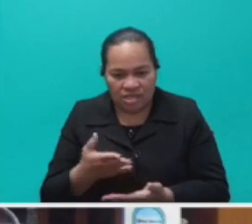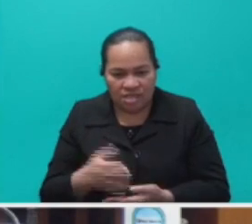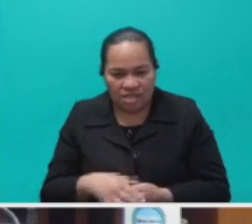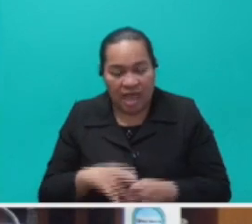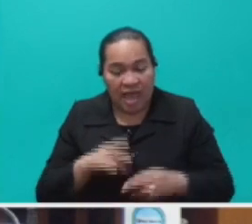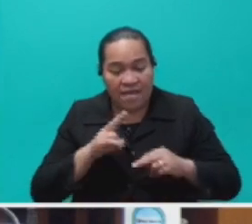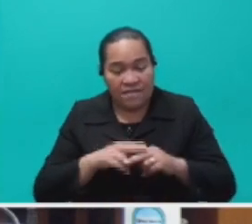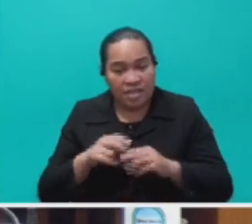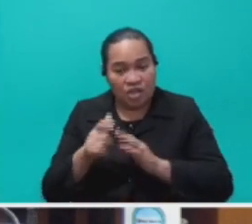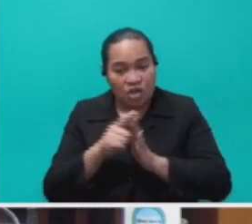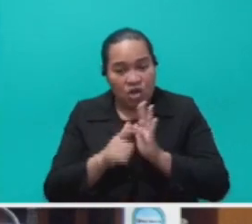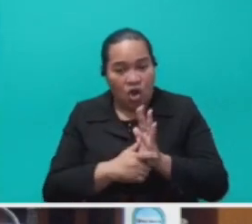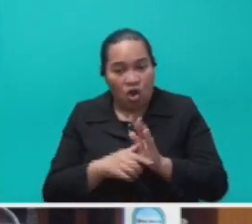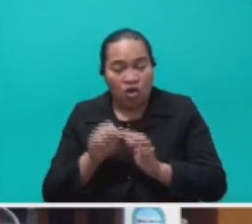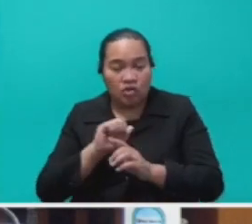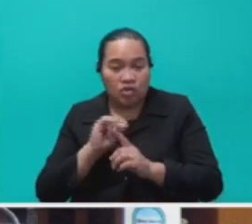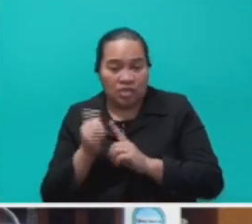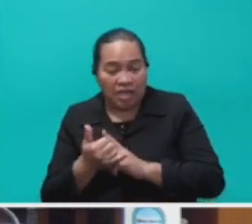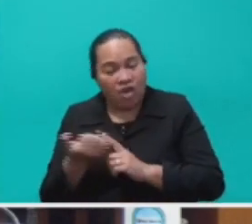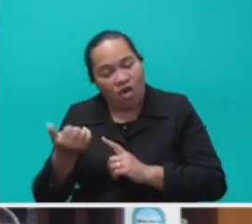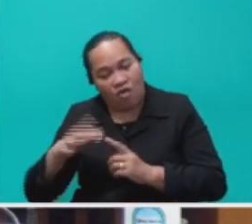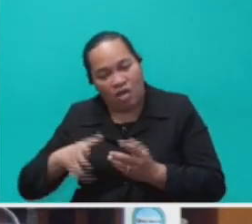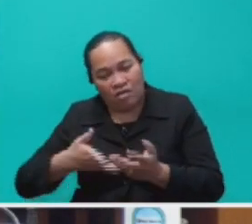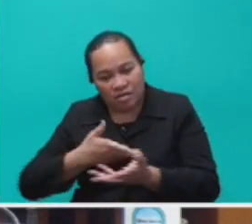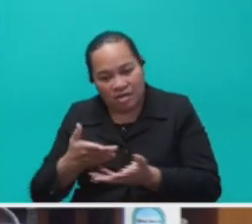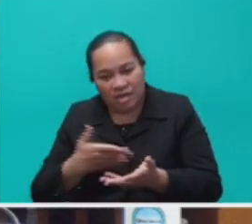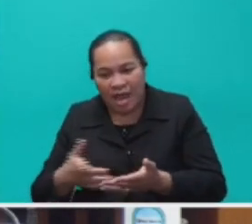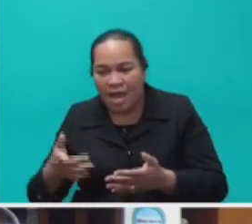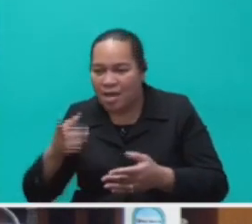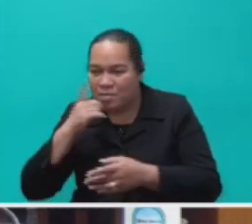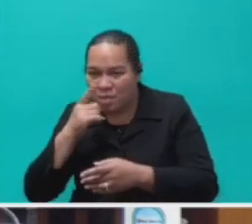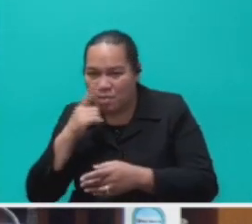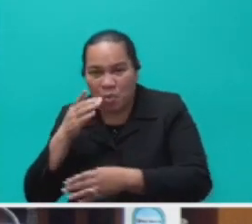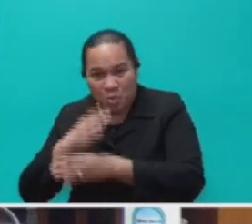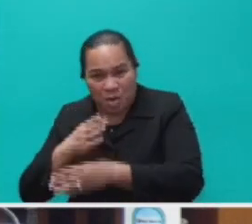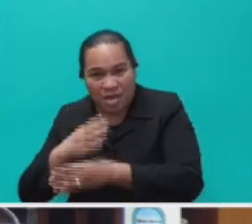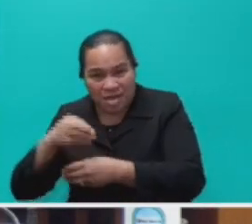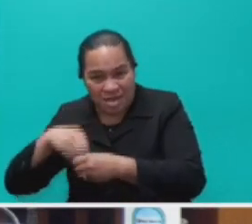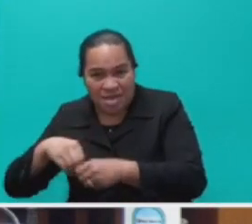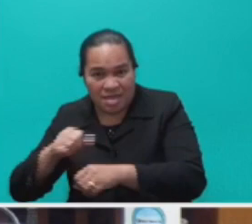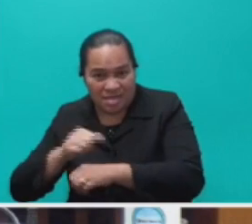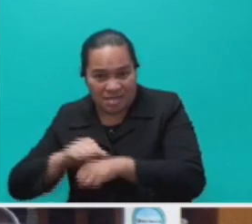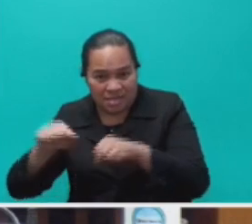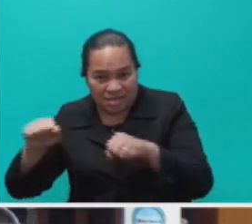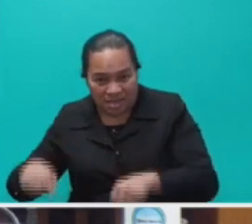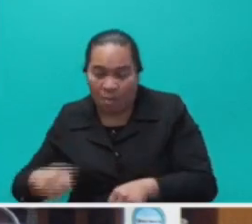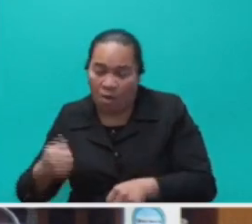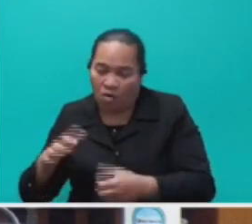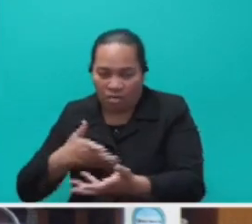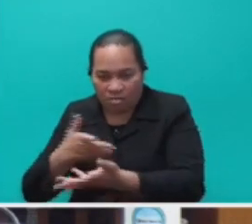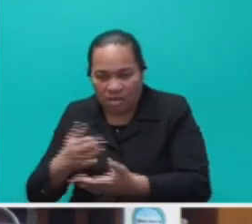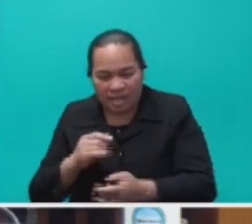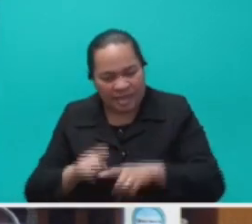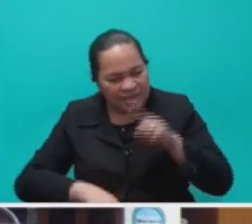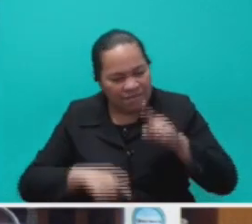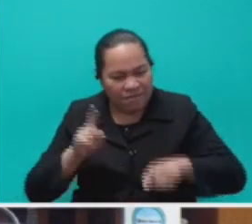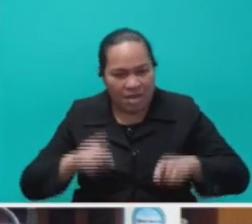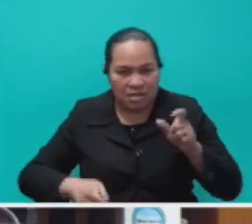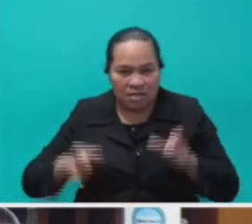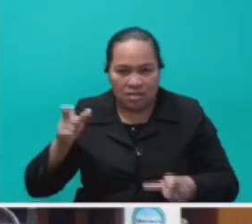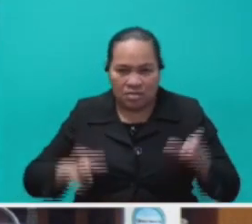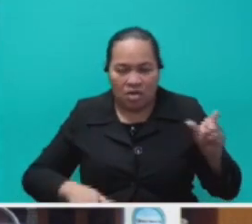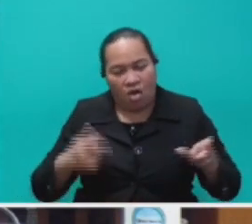Law Society has been consulted, practitioners have been consulted, and various stakeholders have also